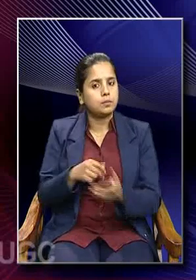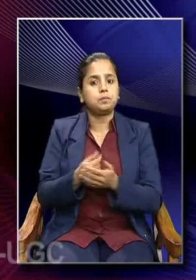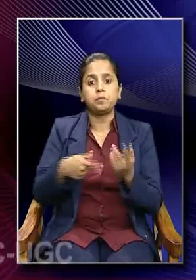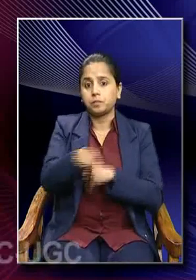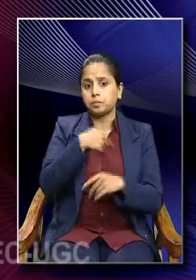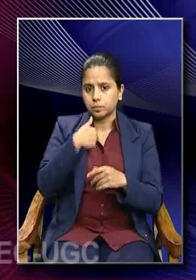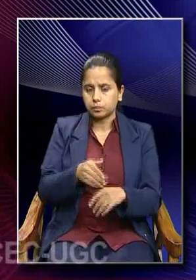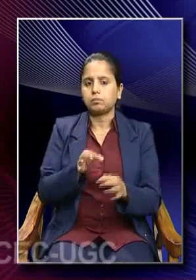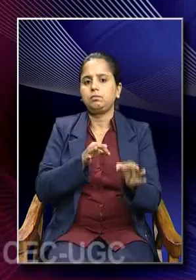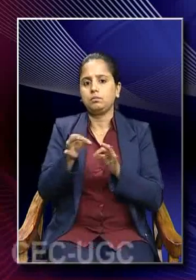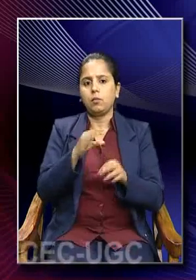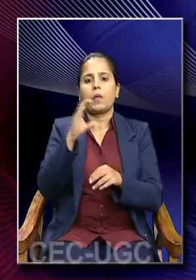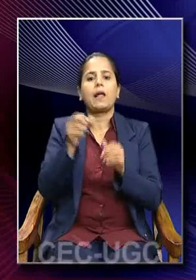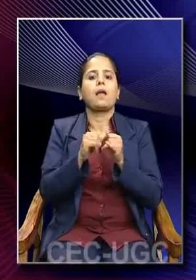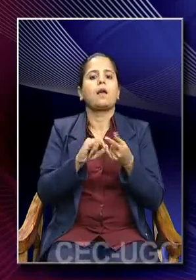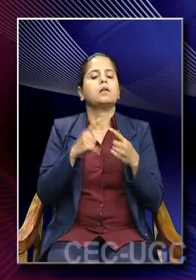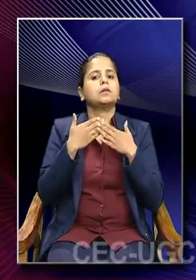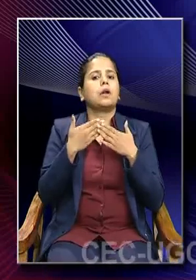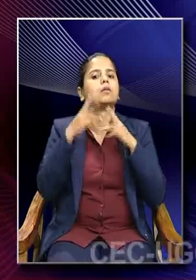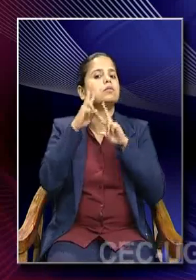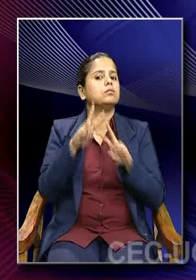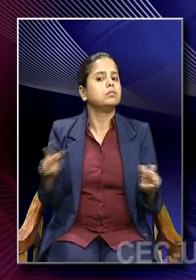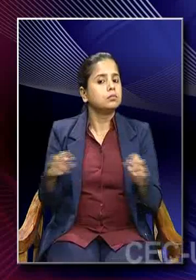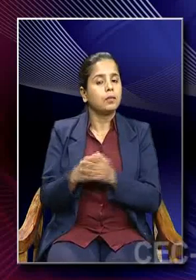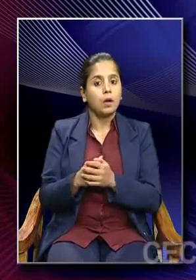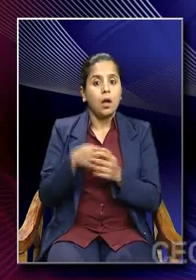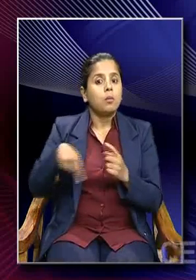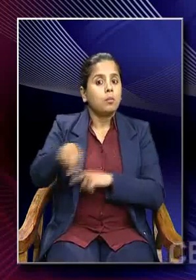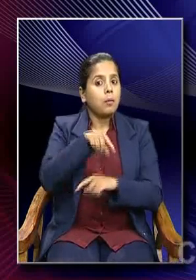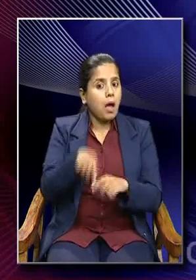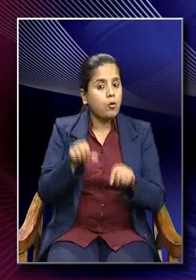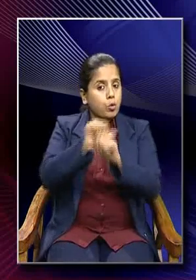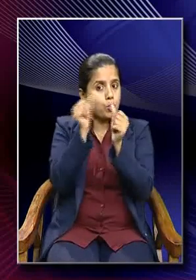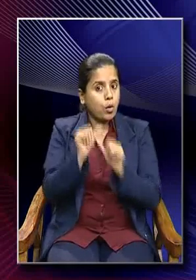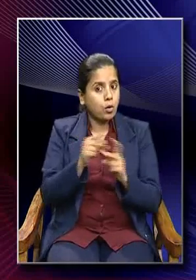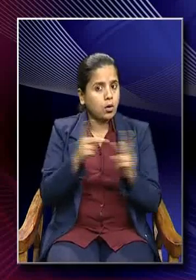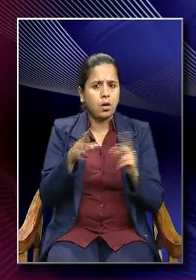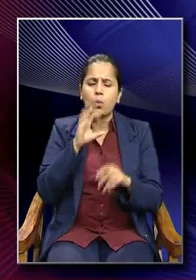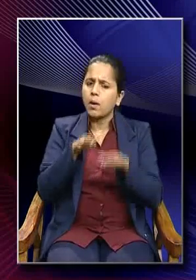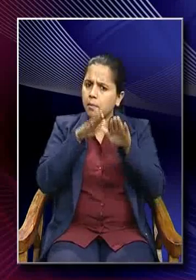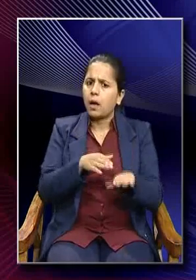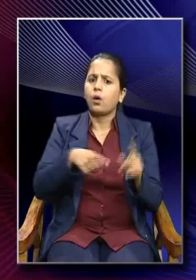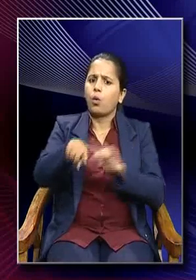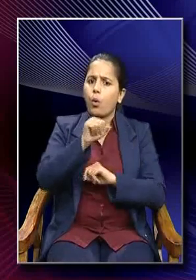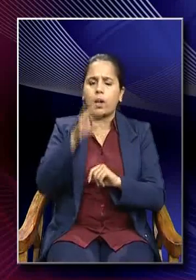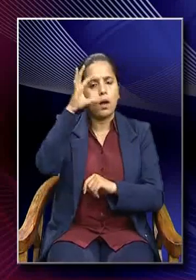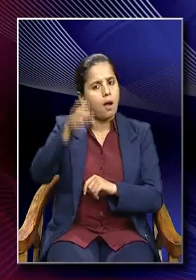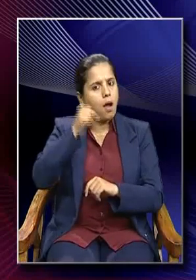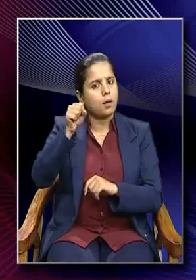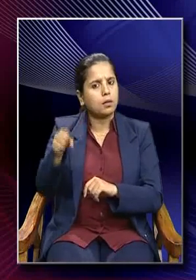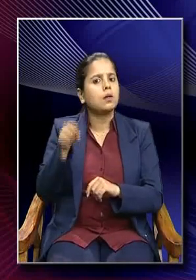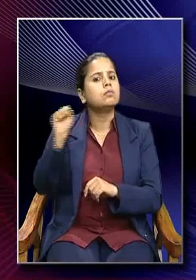presented here. Present the energy transition model, which is totally based on Gandhian perspective.